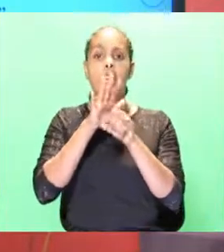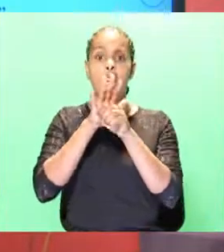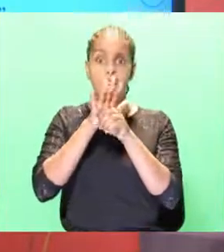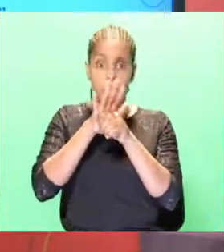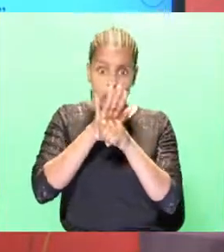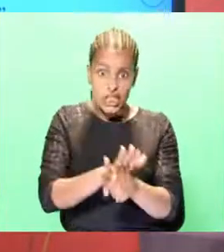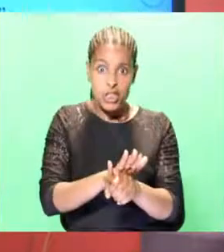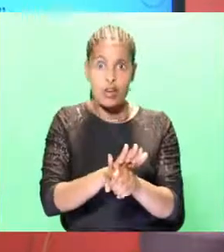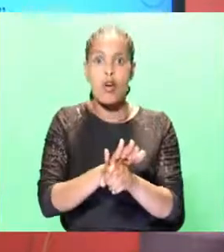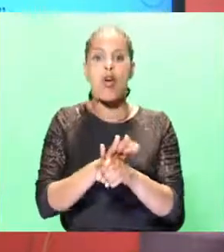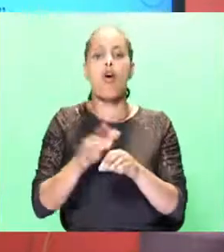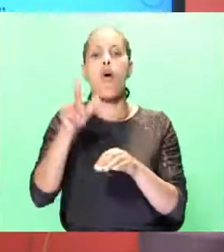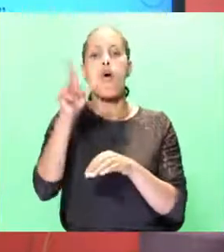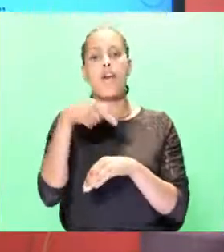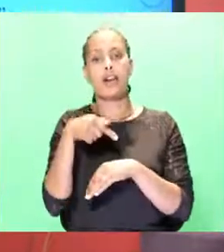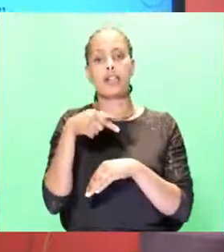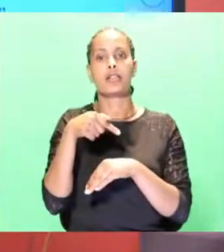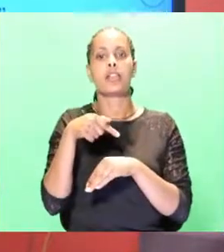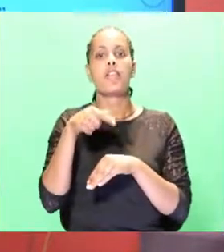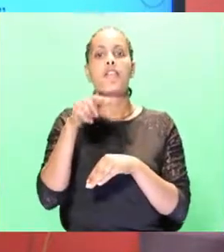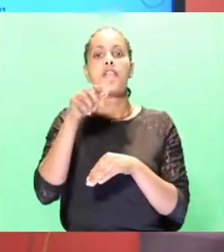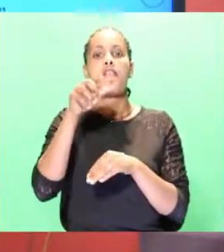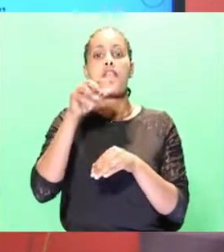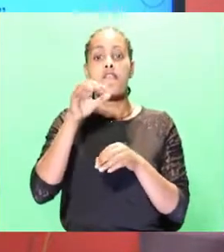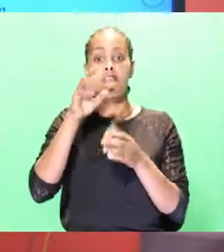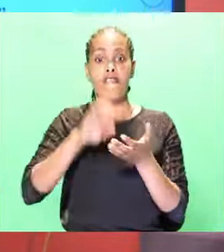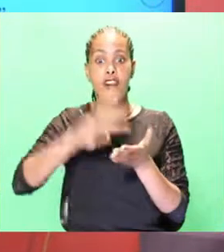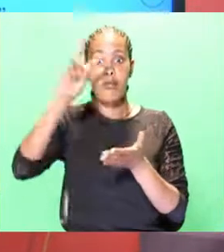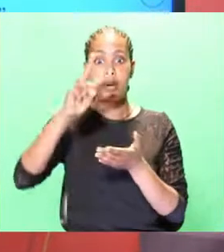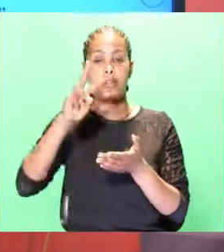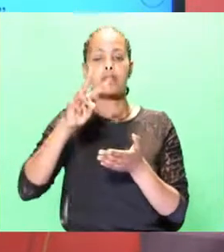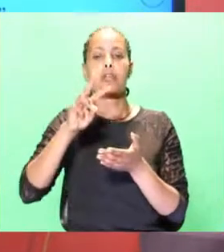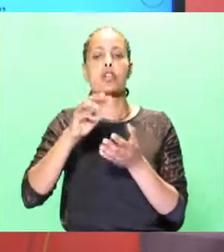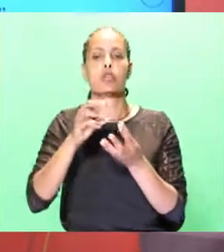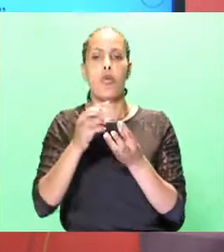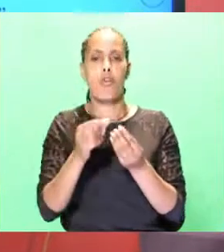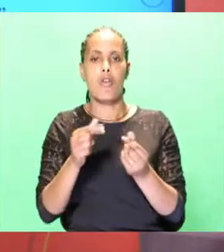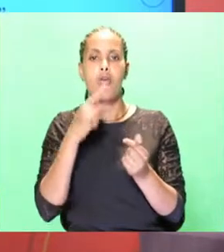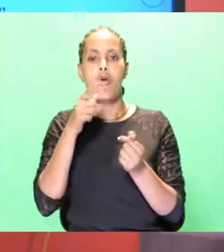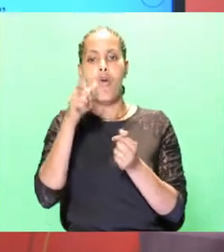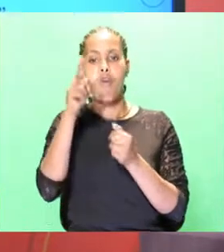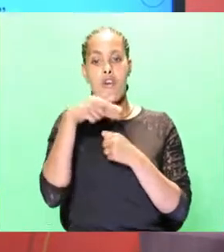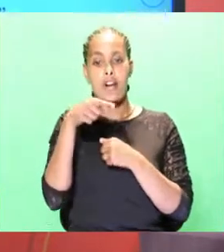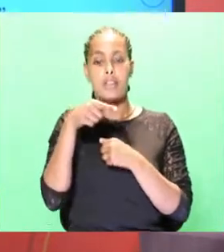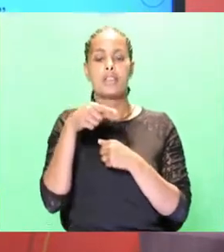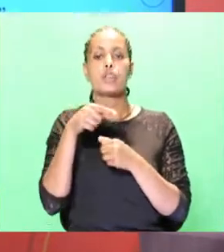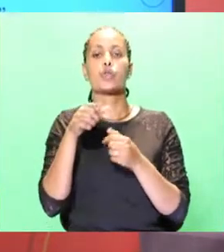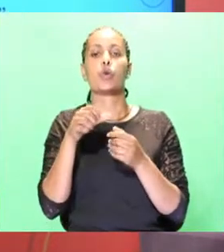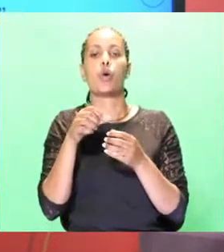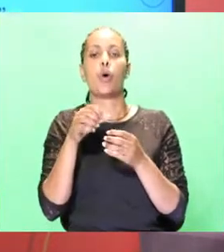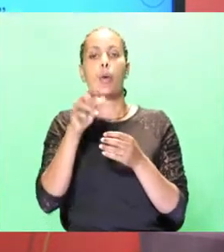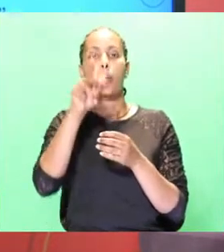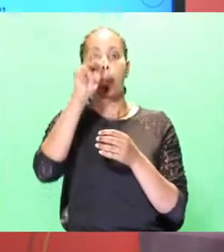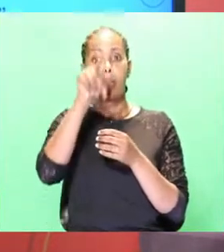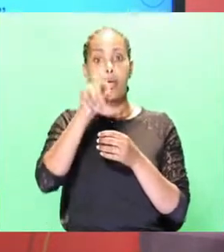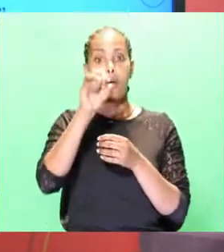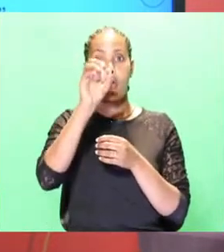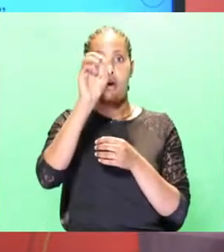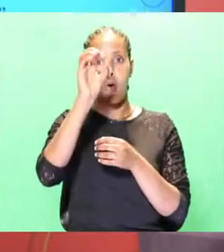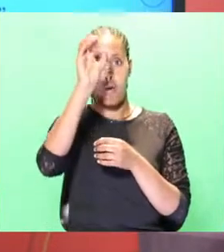the solution, vapor pressure of a solvent over the solution, which is P of the